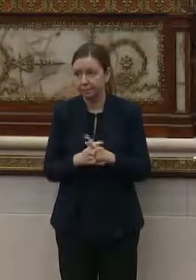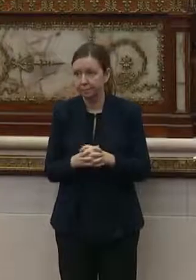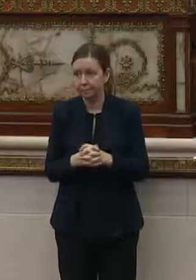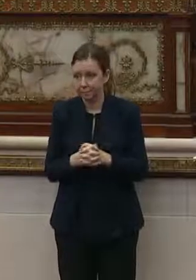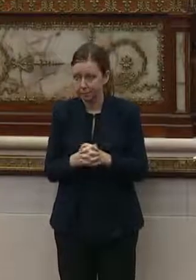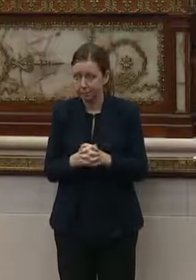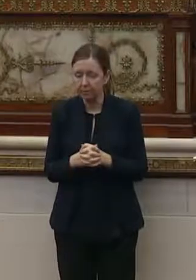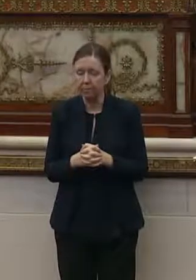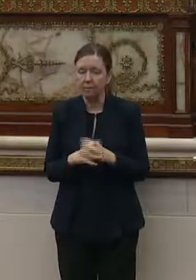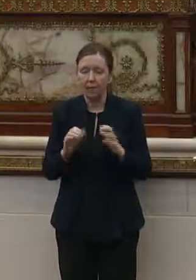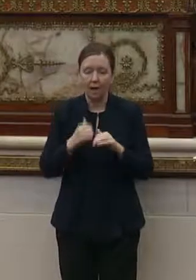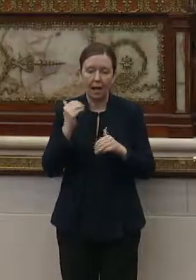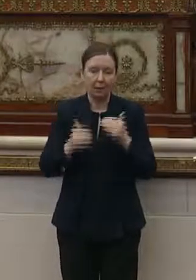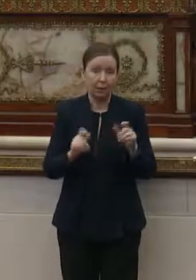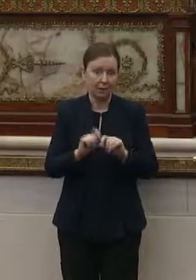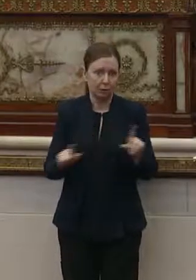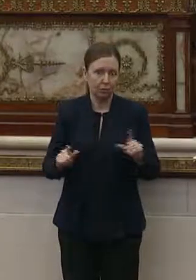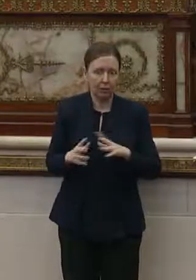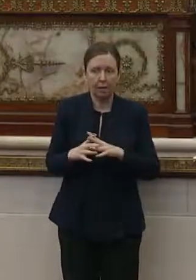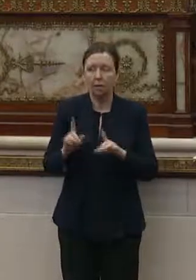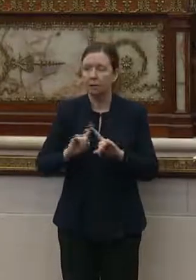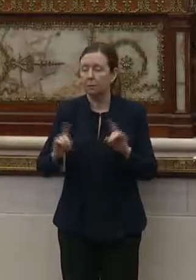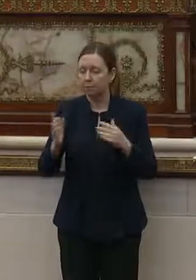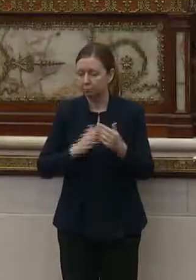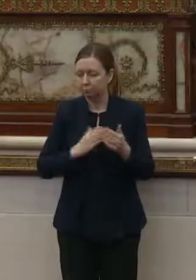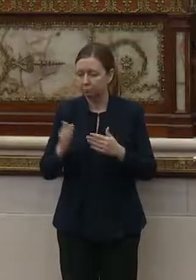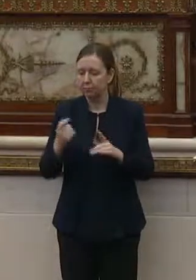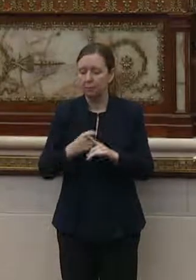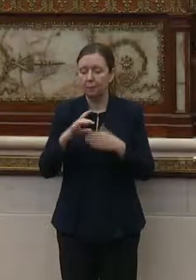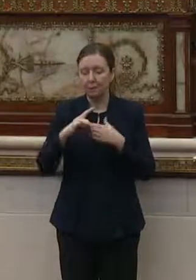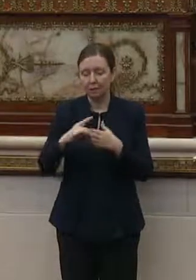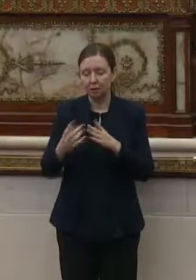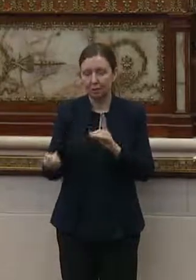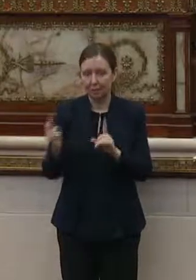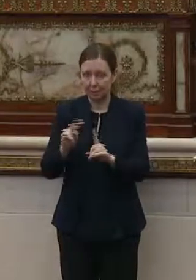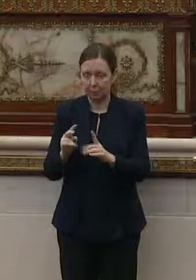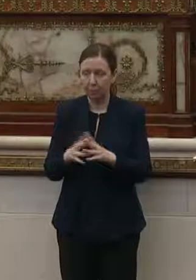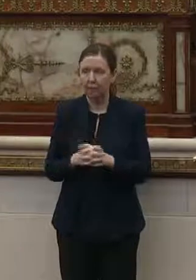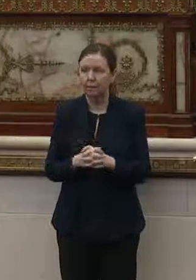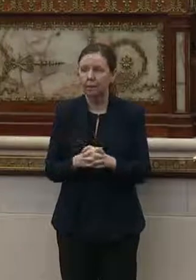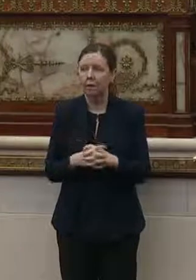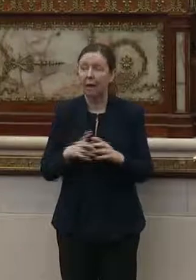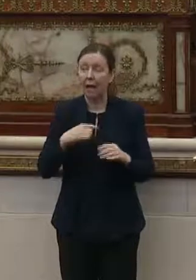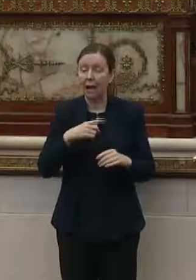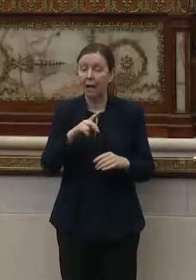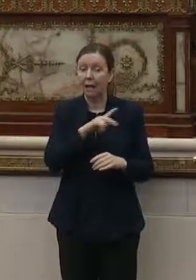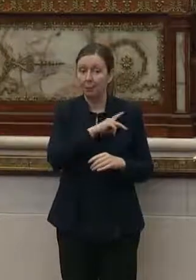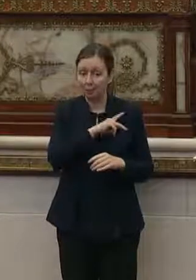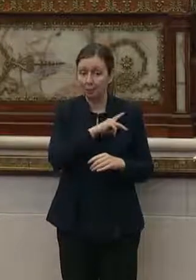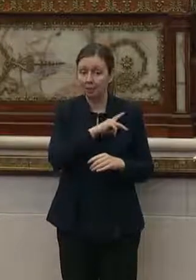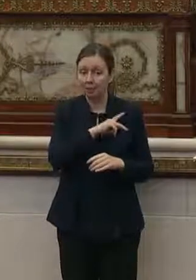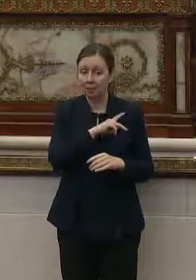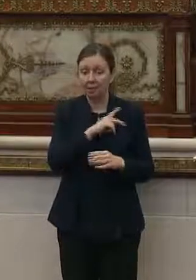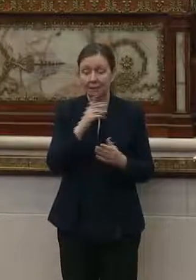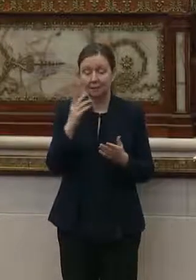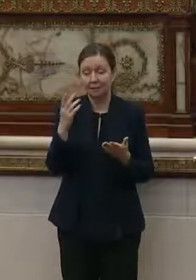this process just rolled out. But nevertheless, from a leadership standpoint, I personally believe the buck stops with you because you are,